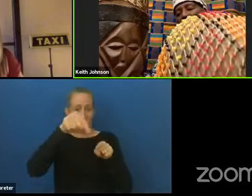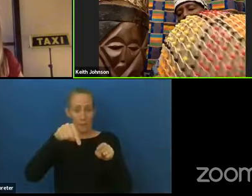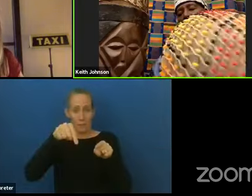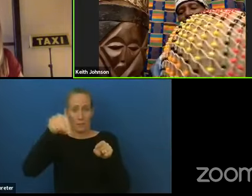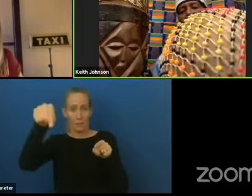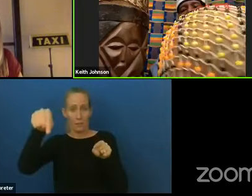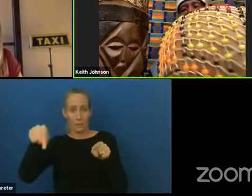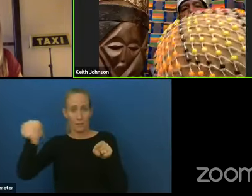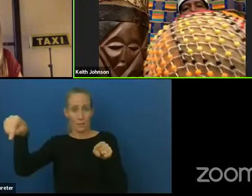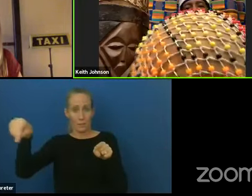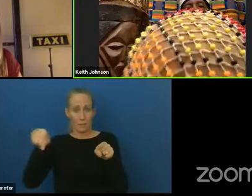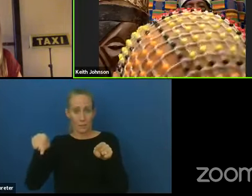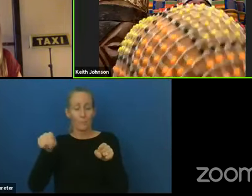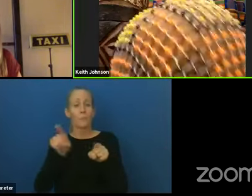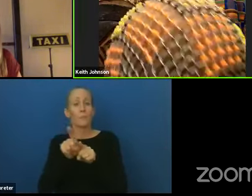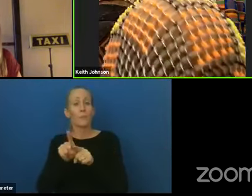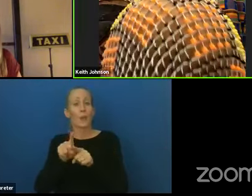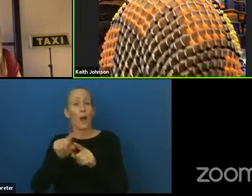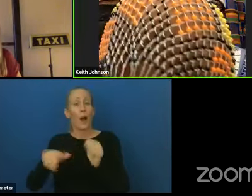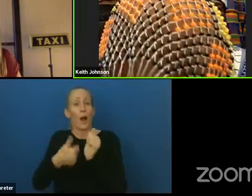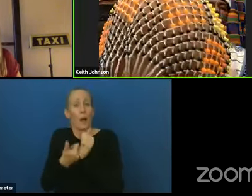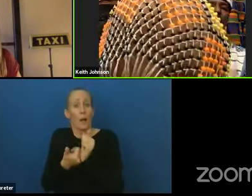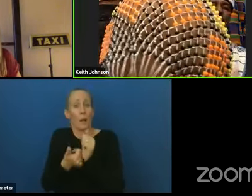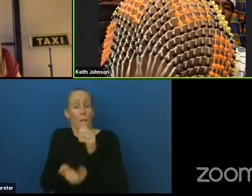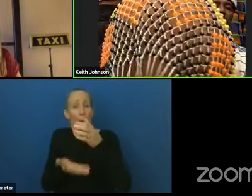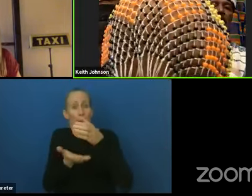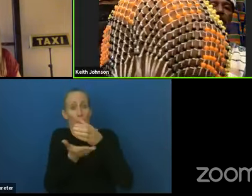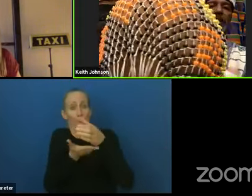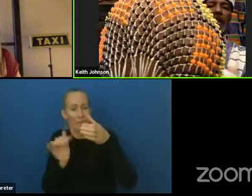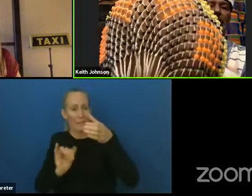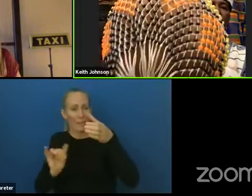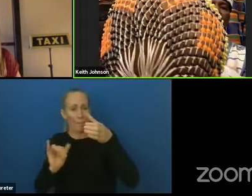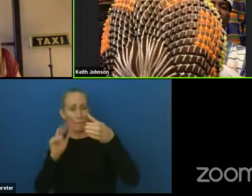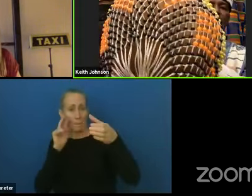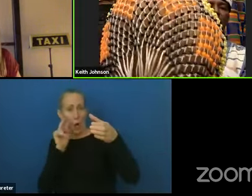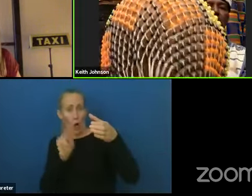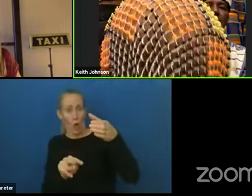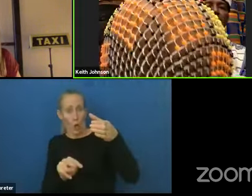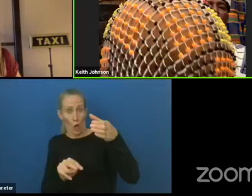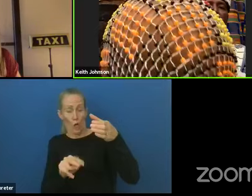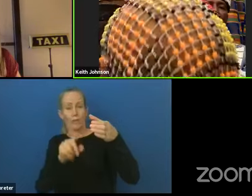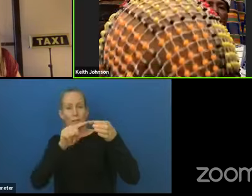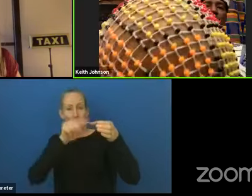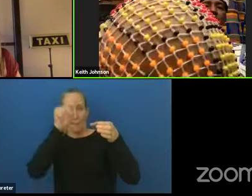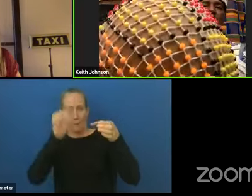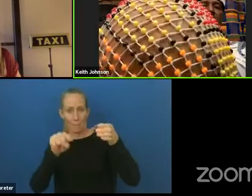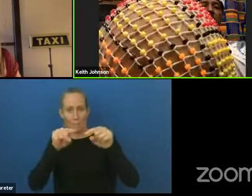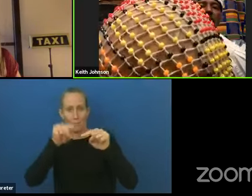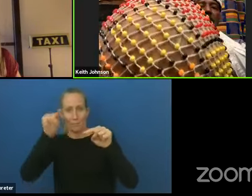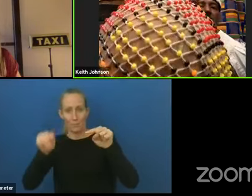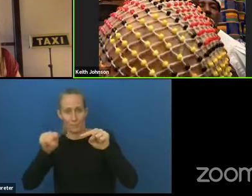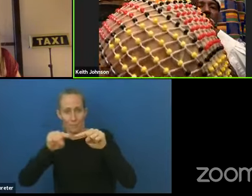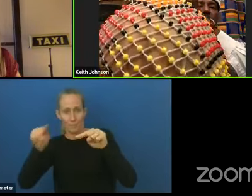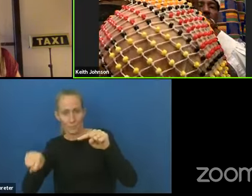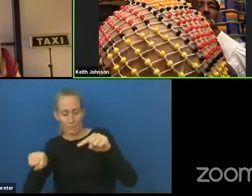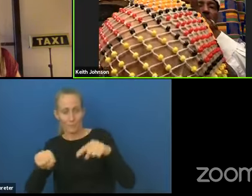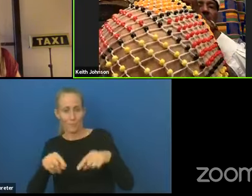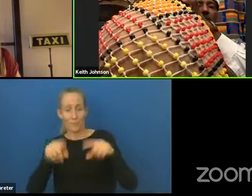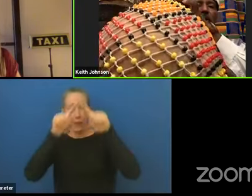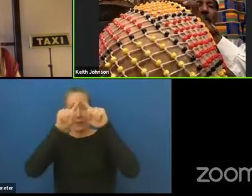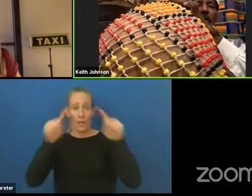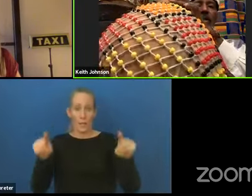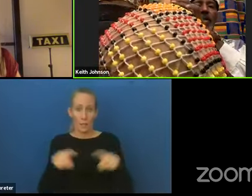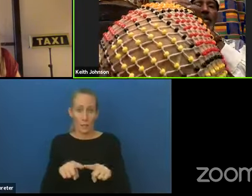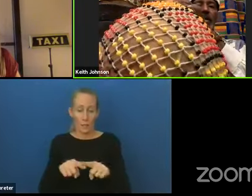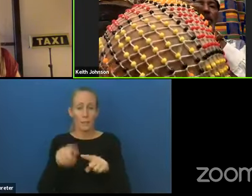the same on the bottom, the triangles going in the direction. And then everything else